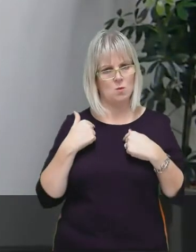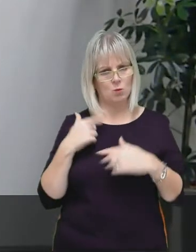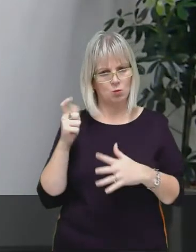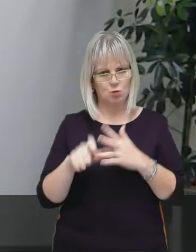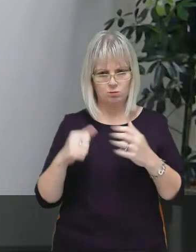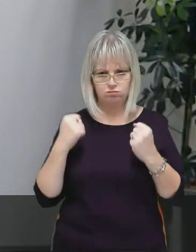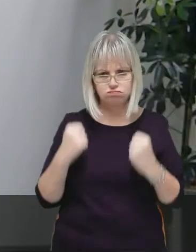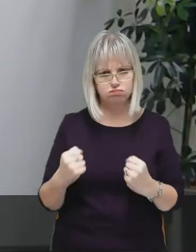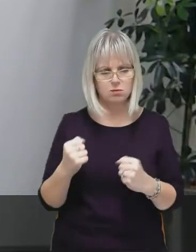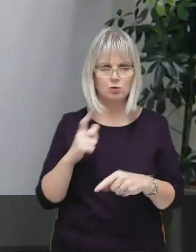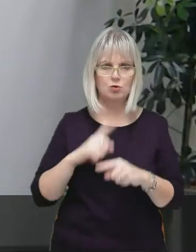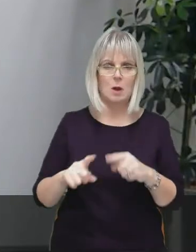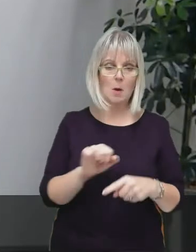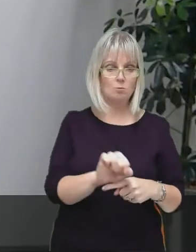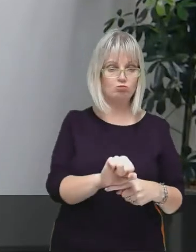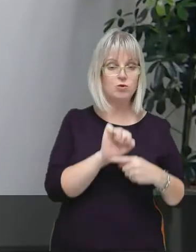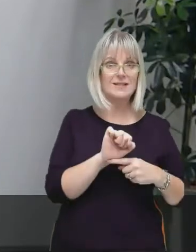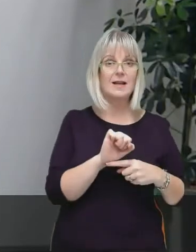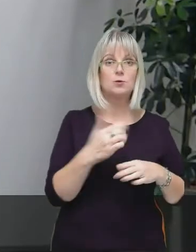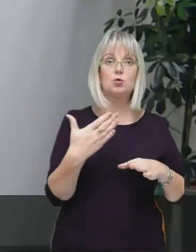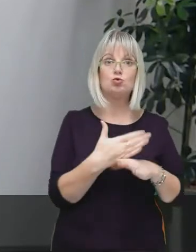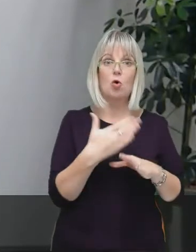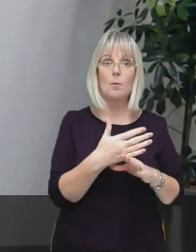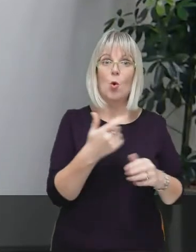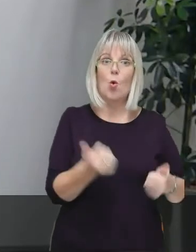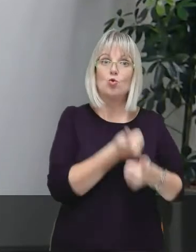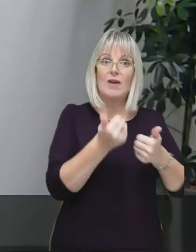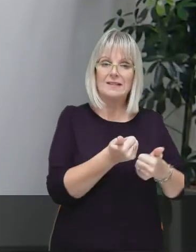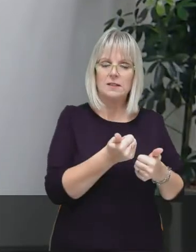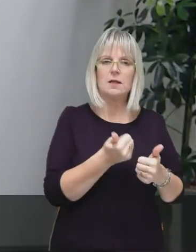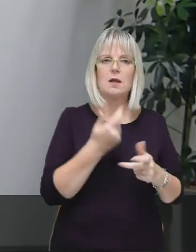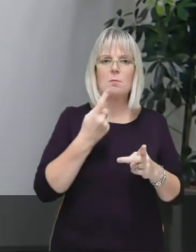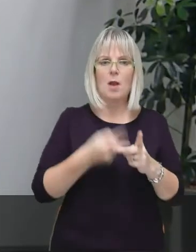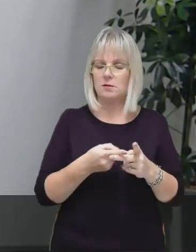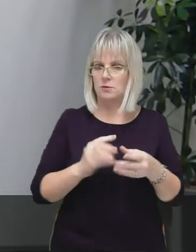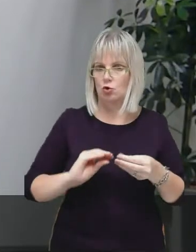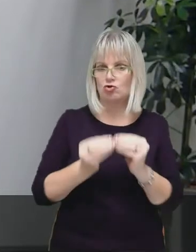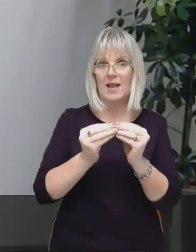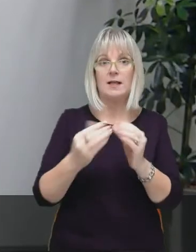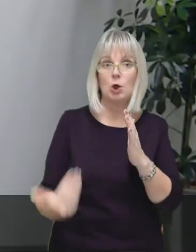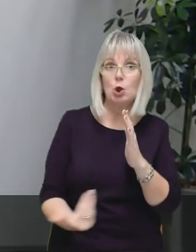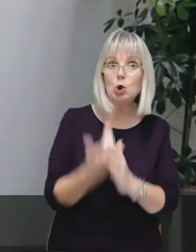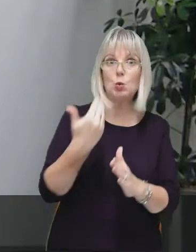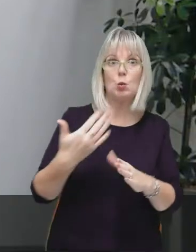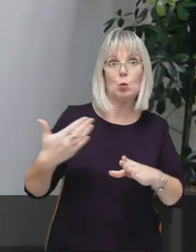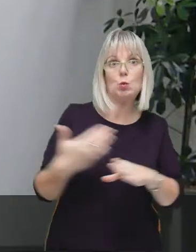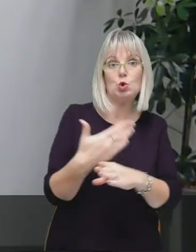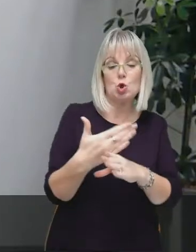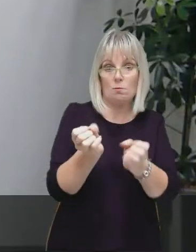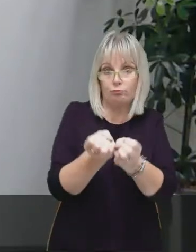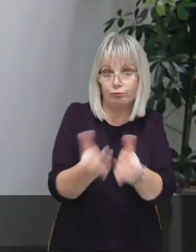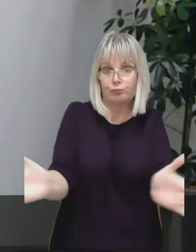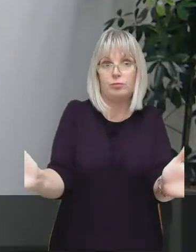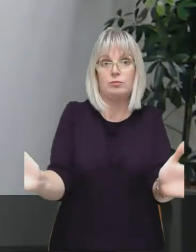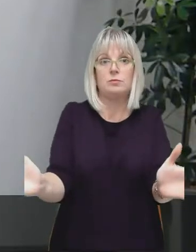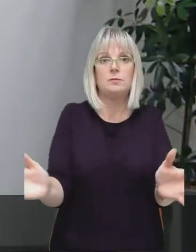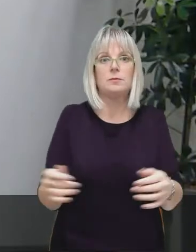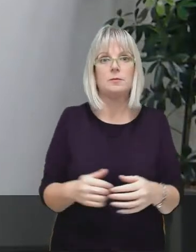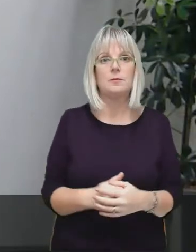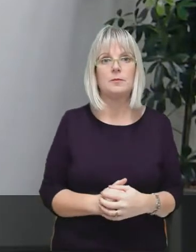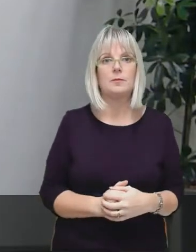jobs and to create as many new ones as possible. And it means laying the foundations for a